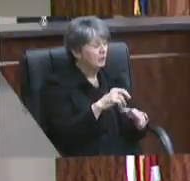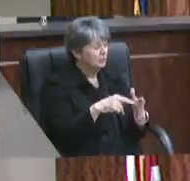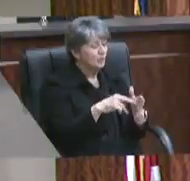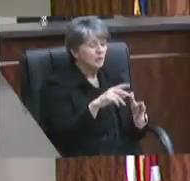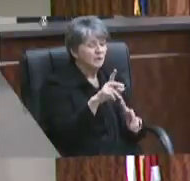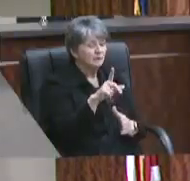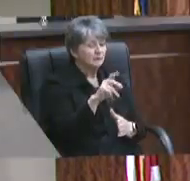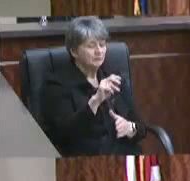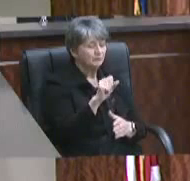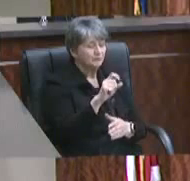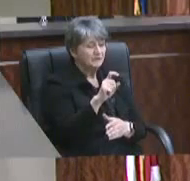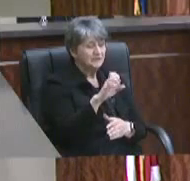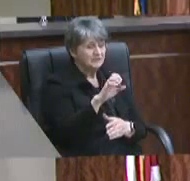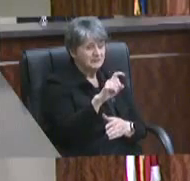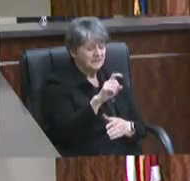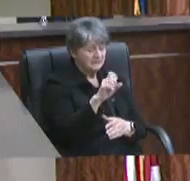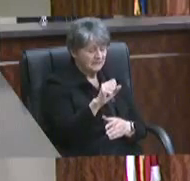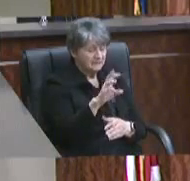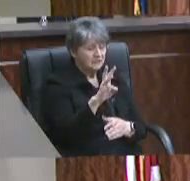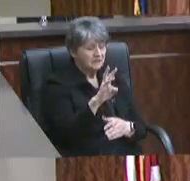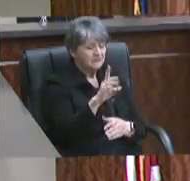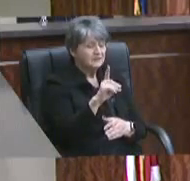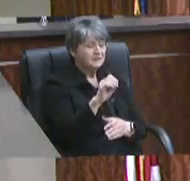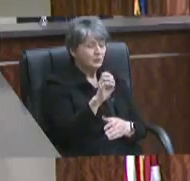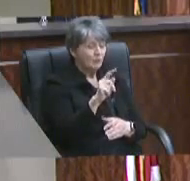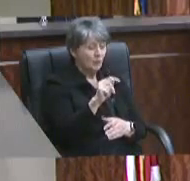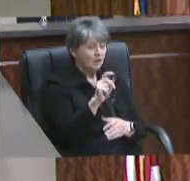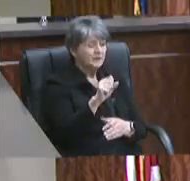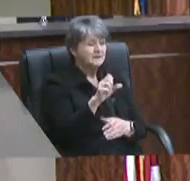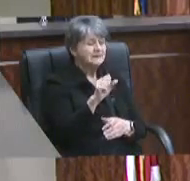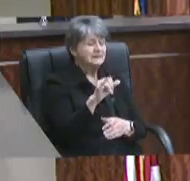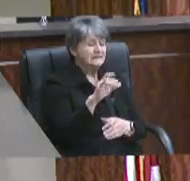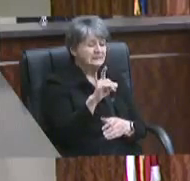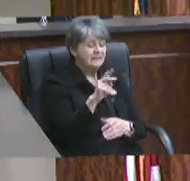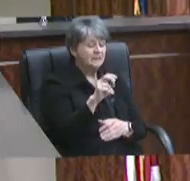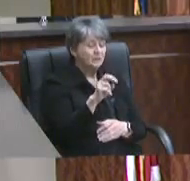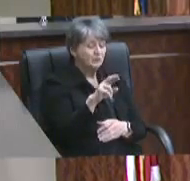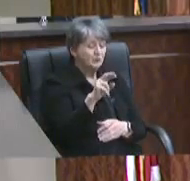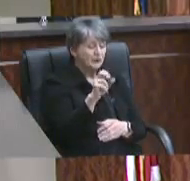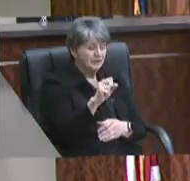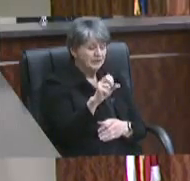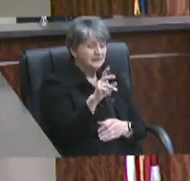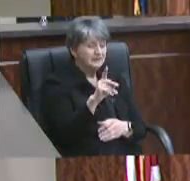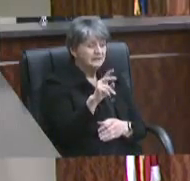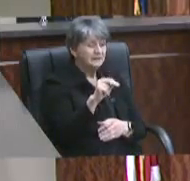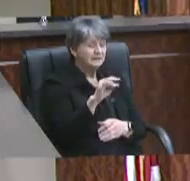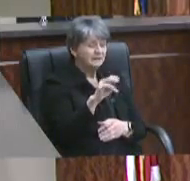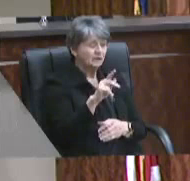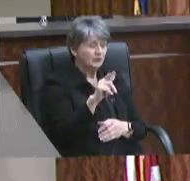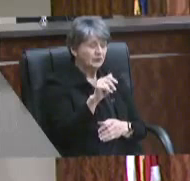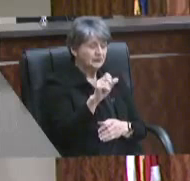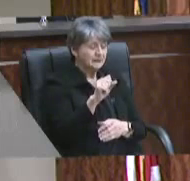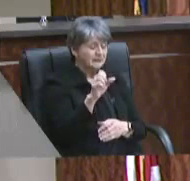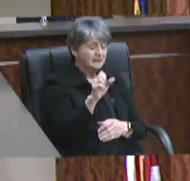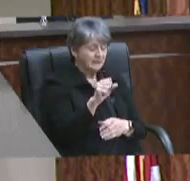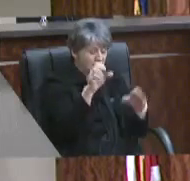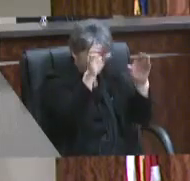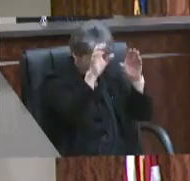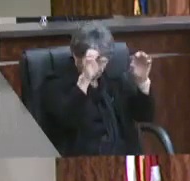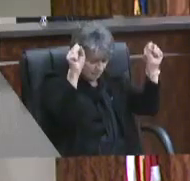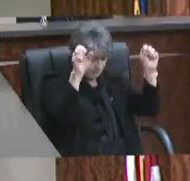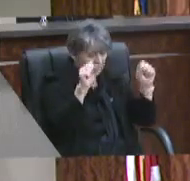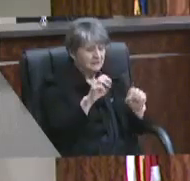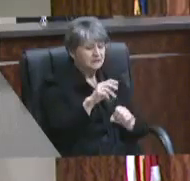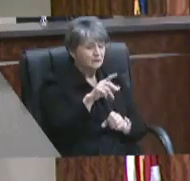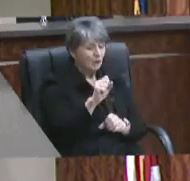Mr. Les, Yes. Mr. DeWalt, Yes. Mr. Sidnor, Yes. Miss Nicholas, Yes. President Smalls. I